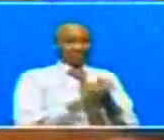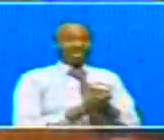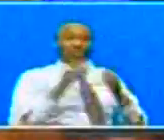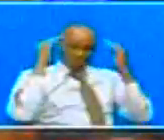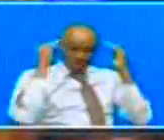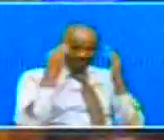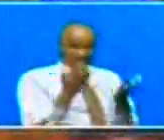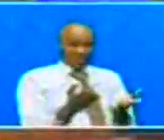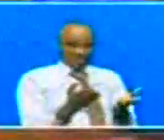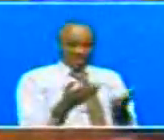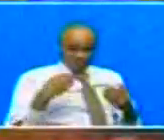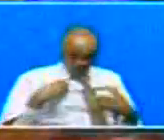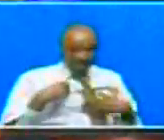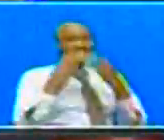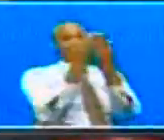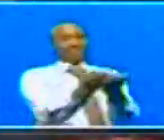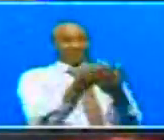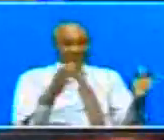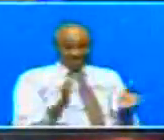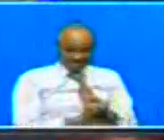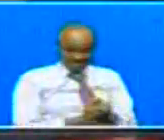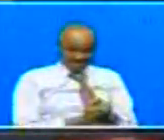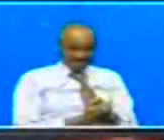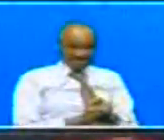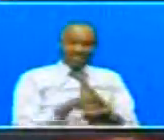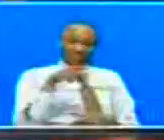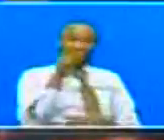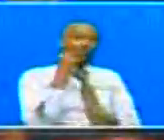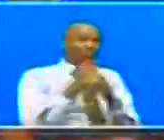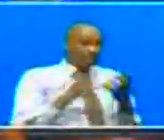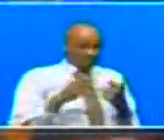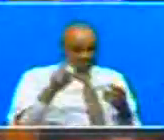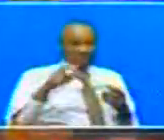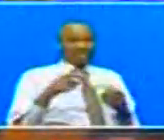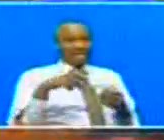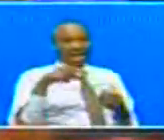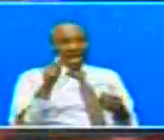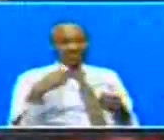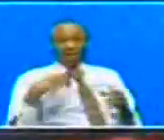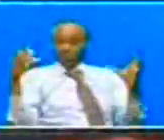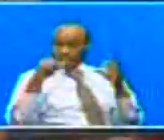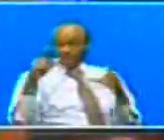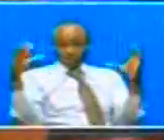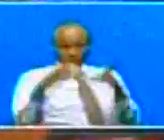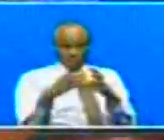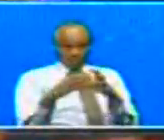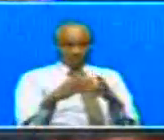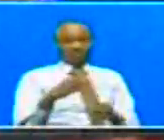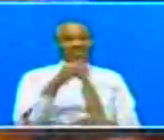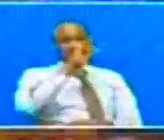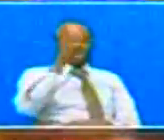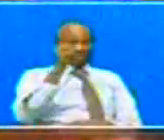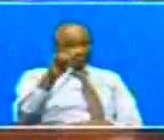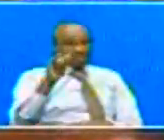the court, which we have submitted in the case of defamation, where we were sued by Kwacha Group of Companies, right. Jimmy Wanjigi,